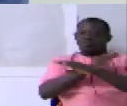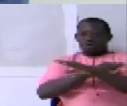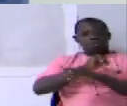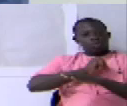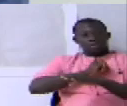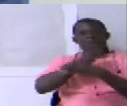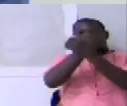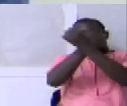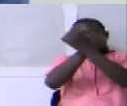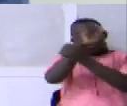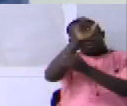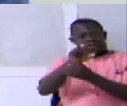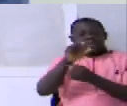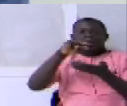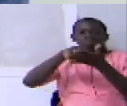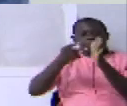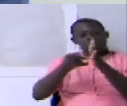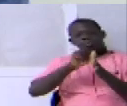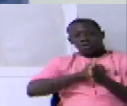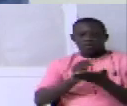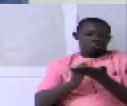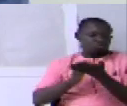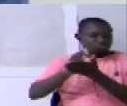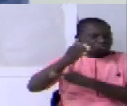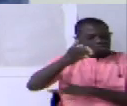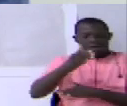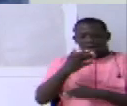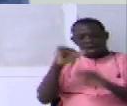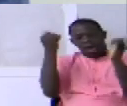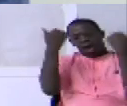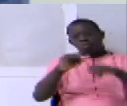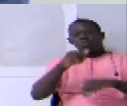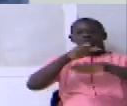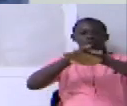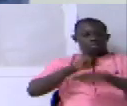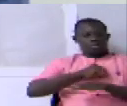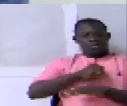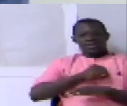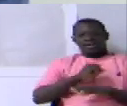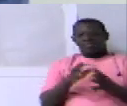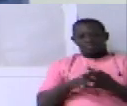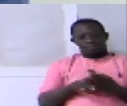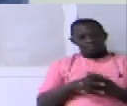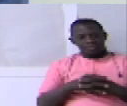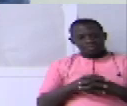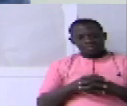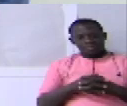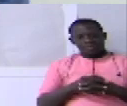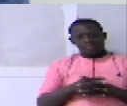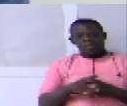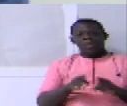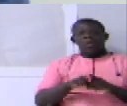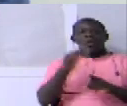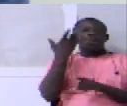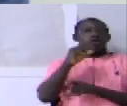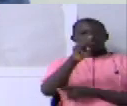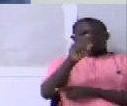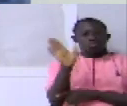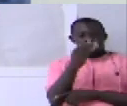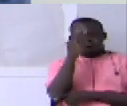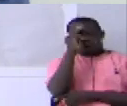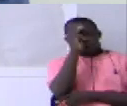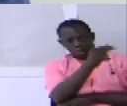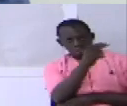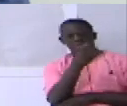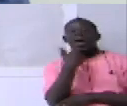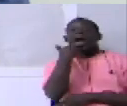ne katu mbadi ngo do sotontele menketa kasola nkote wodum fanan atambita osila kilimulla. When you go home, ask him